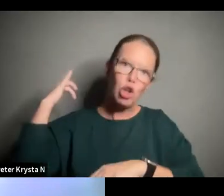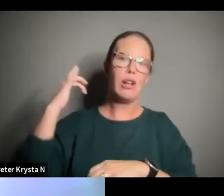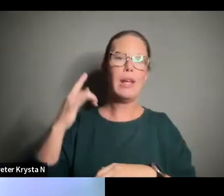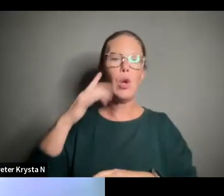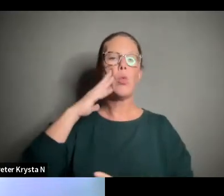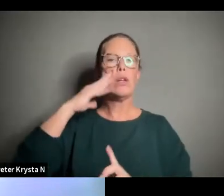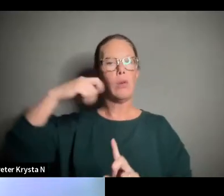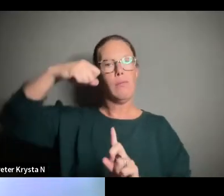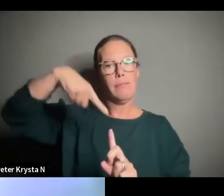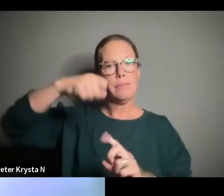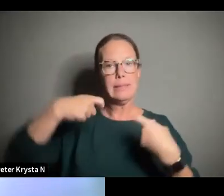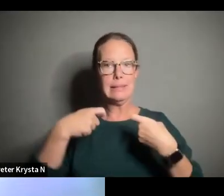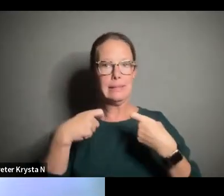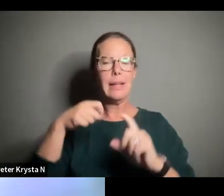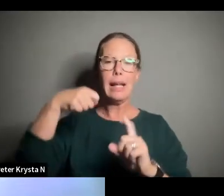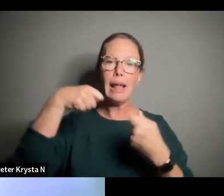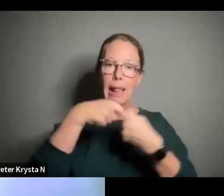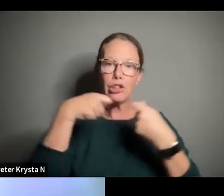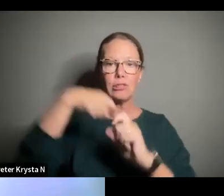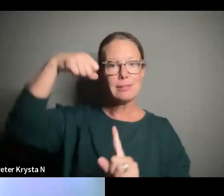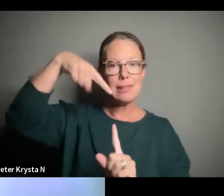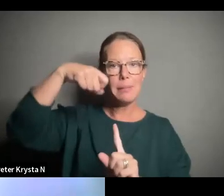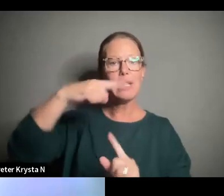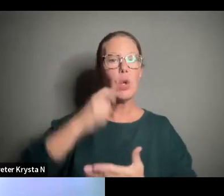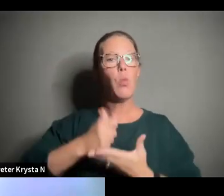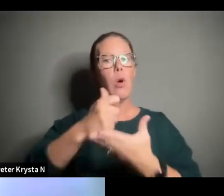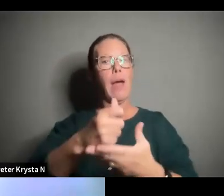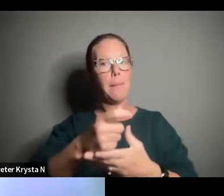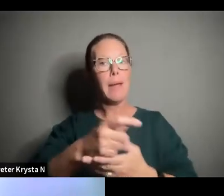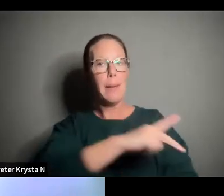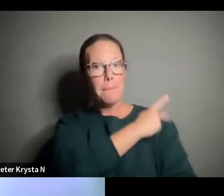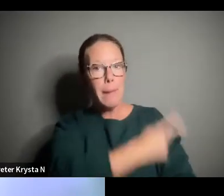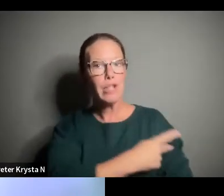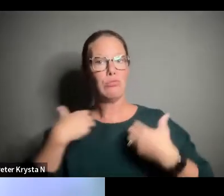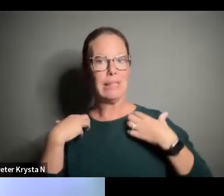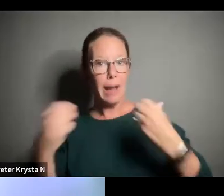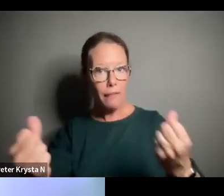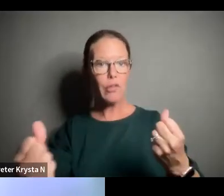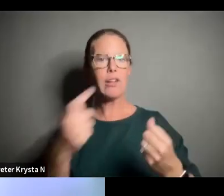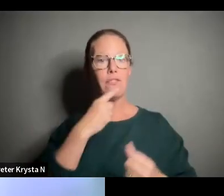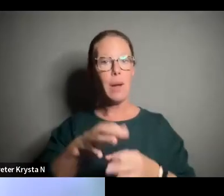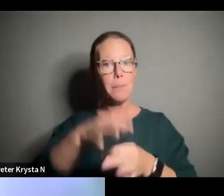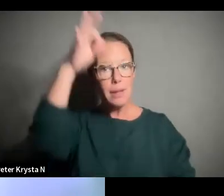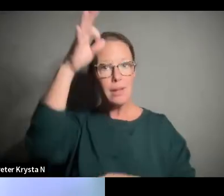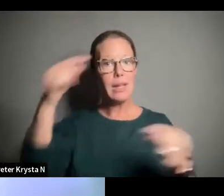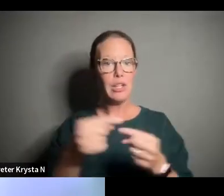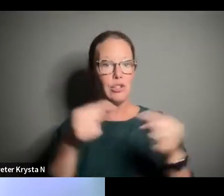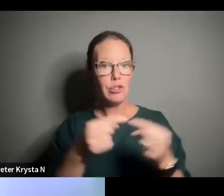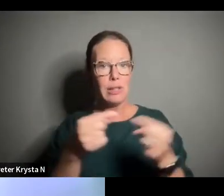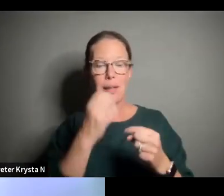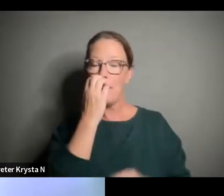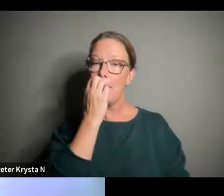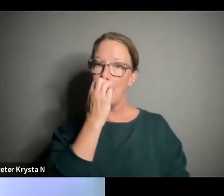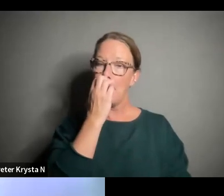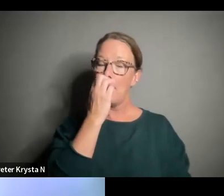stimulation helps patients recover from their spinal cord injury, where they actually have some recovery of function, right? And so when